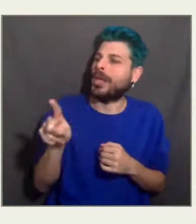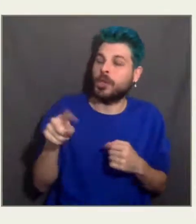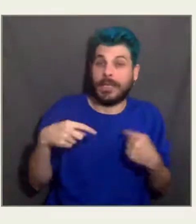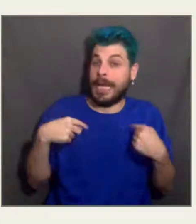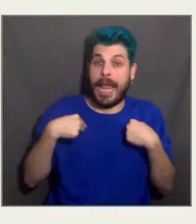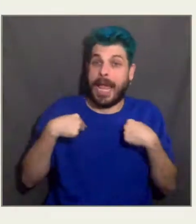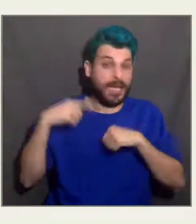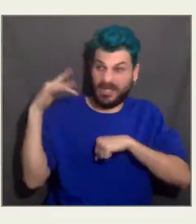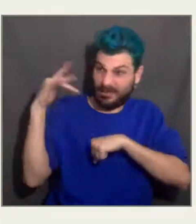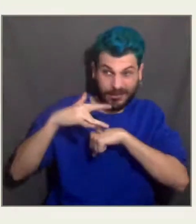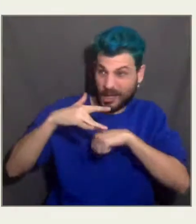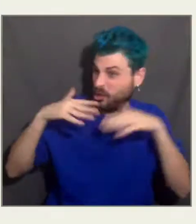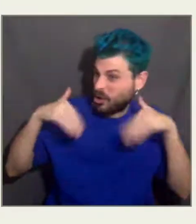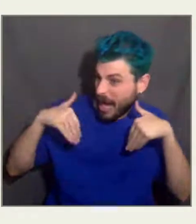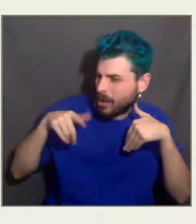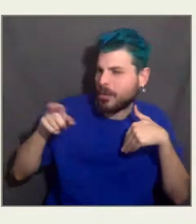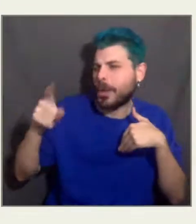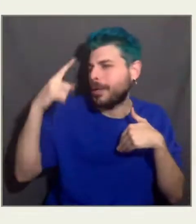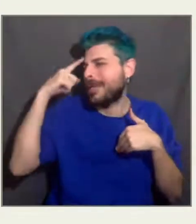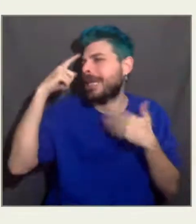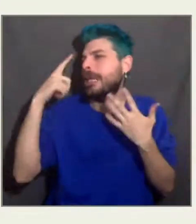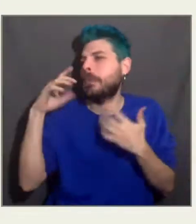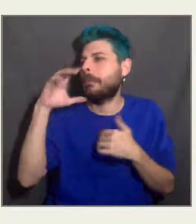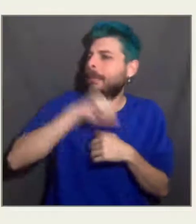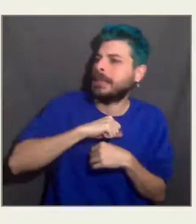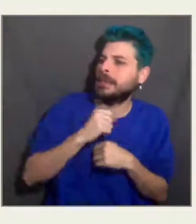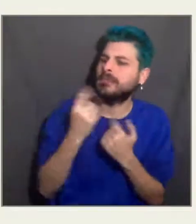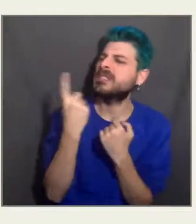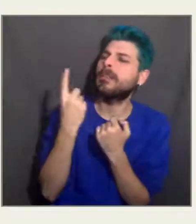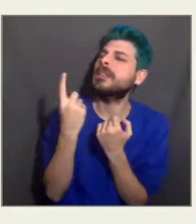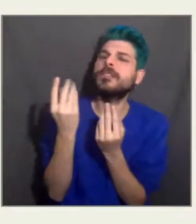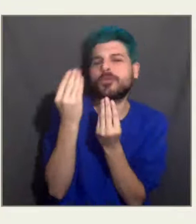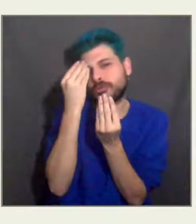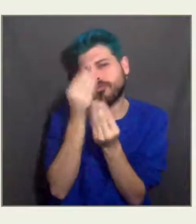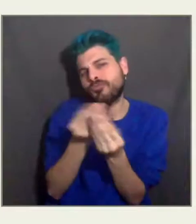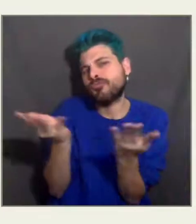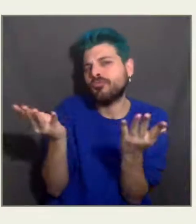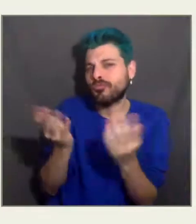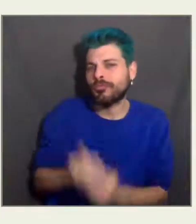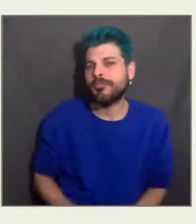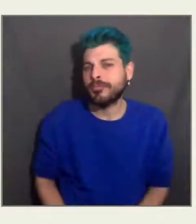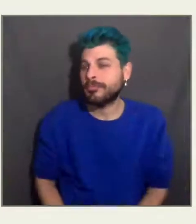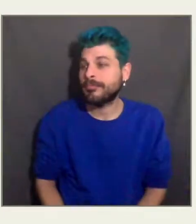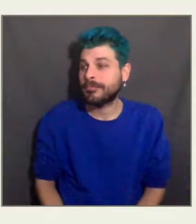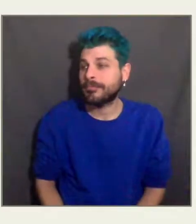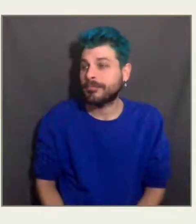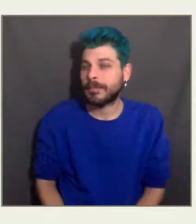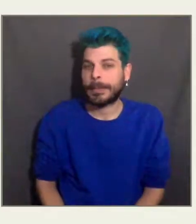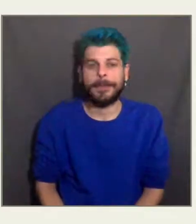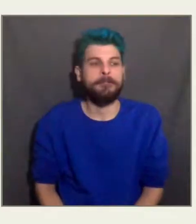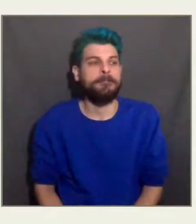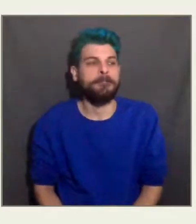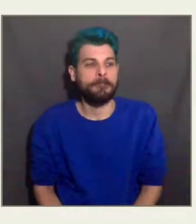know? That we should know, that we all should know in this region?